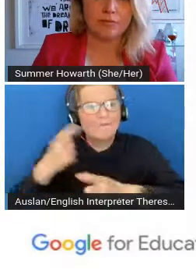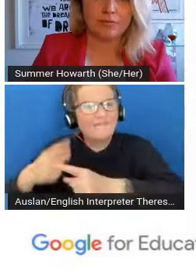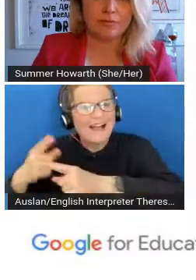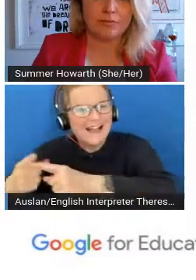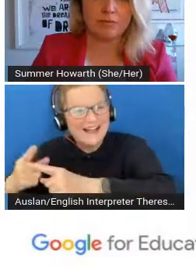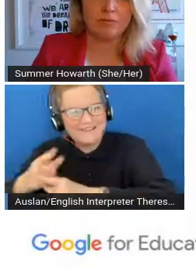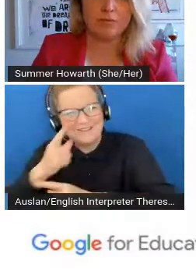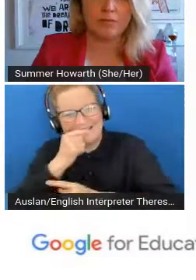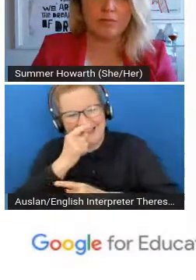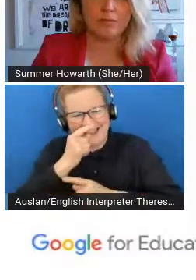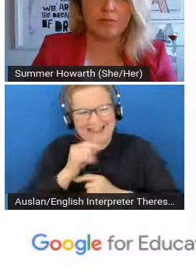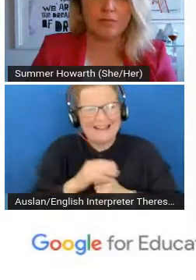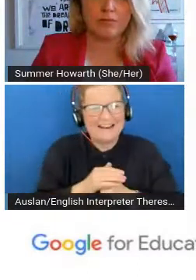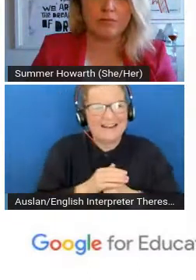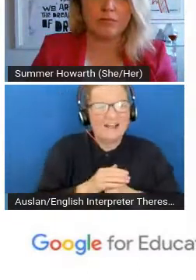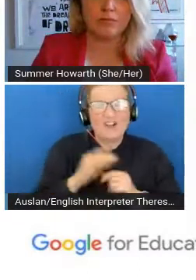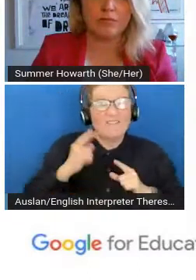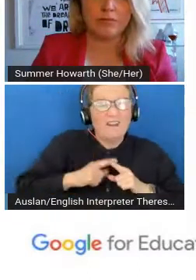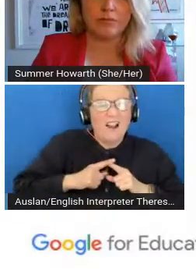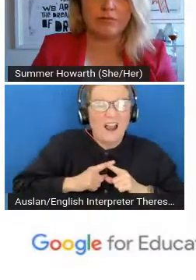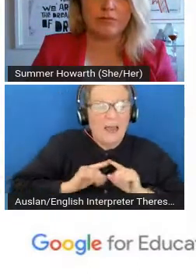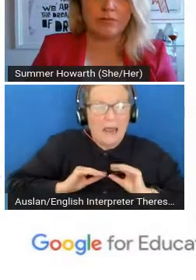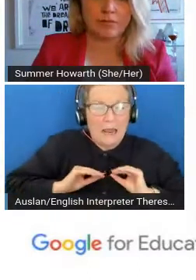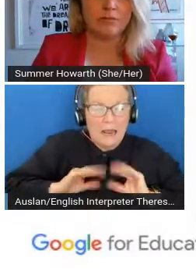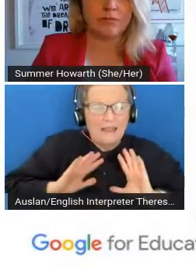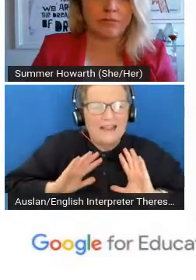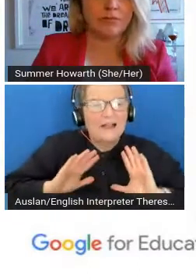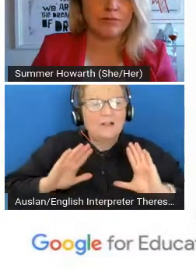the thin ice, really stopping and digging in.